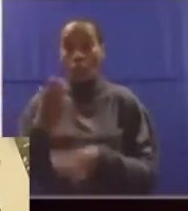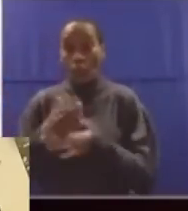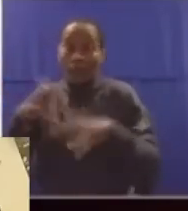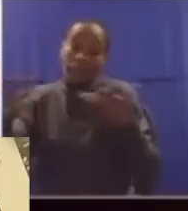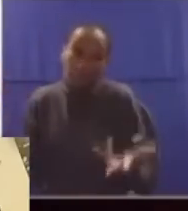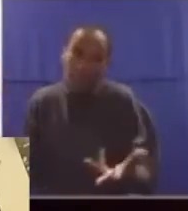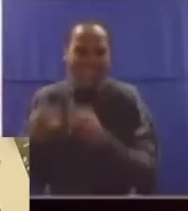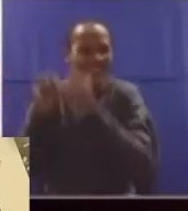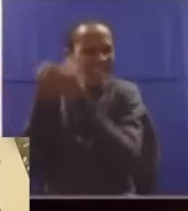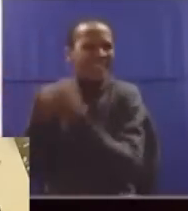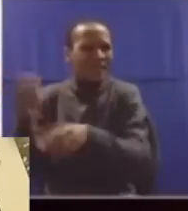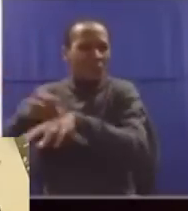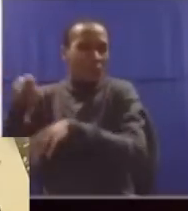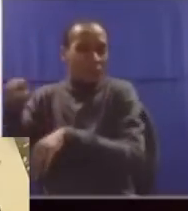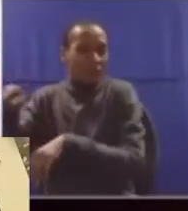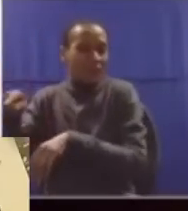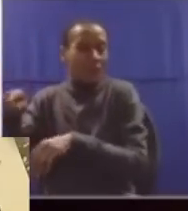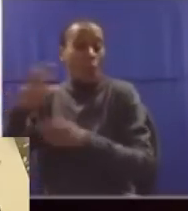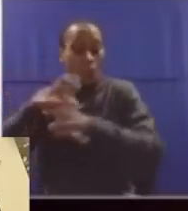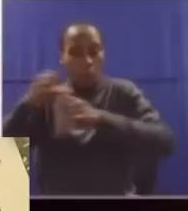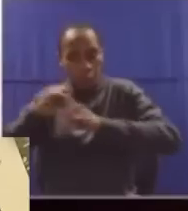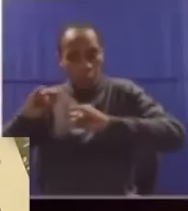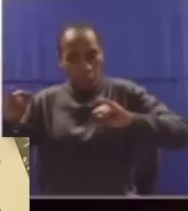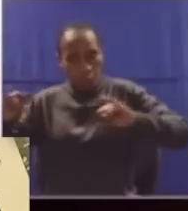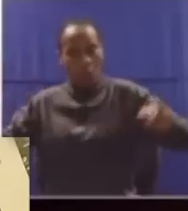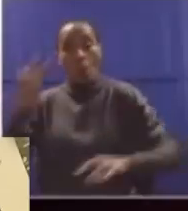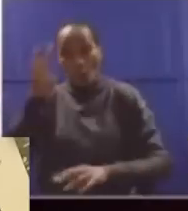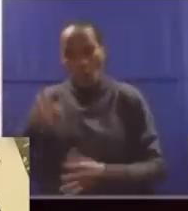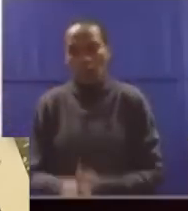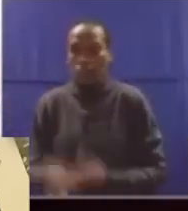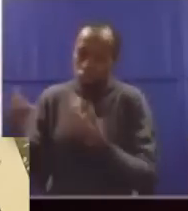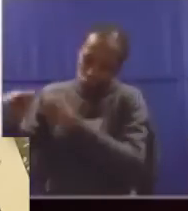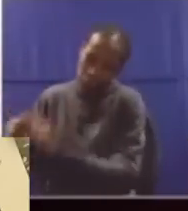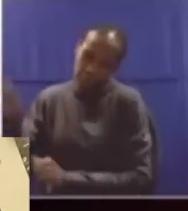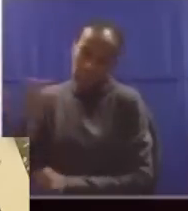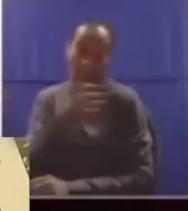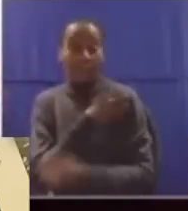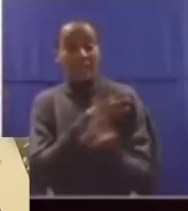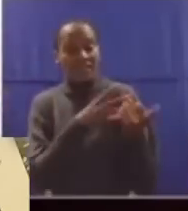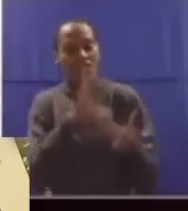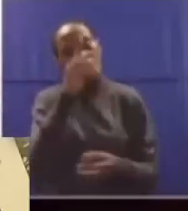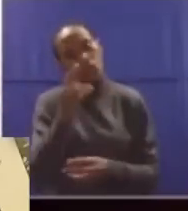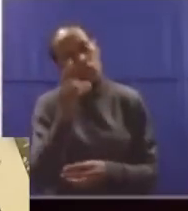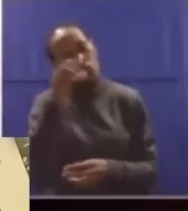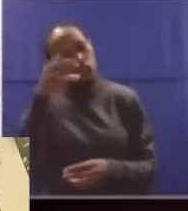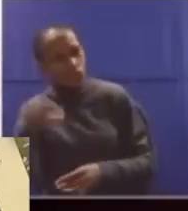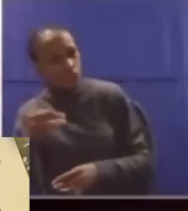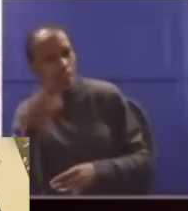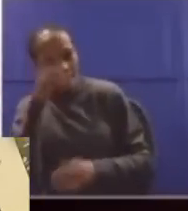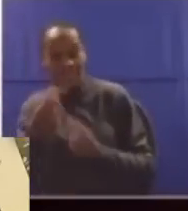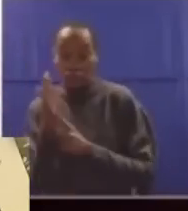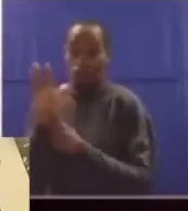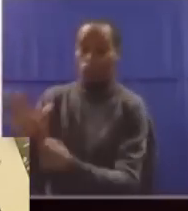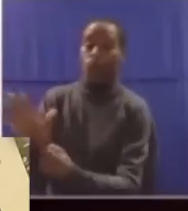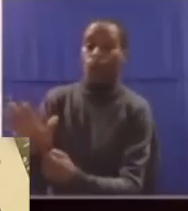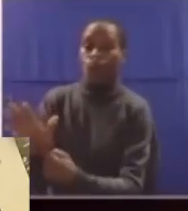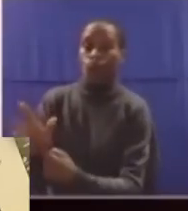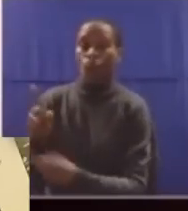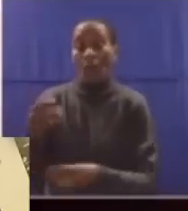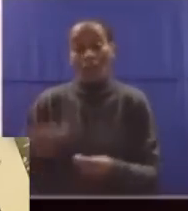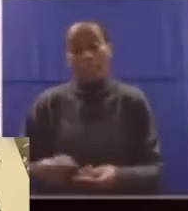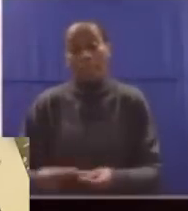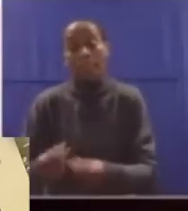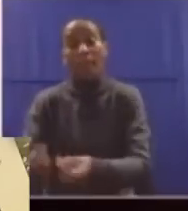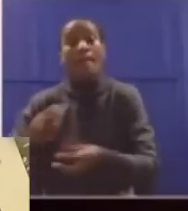national disaster, which will only get worse. Chairperson, the minister and the DG therefore must present a catch-up